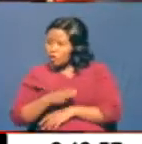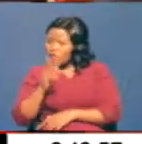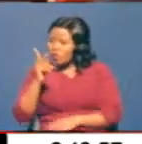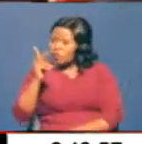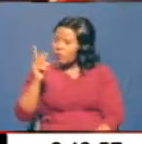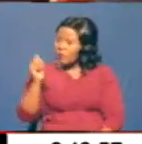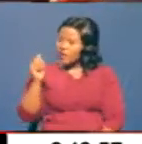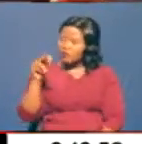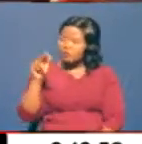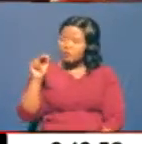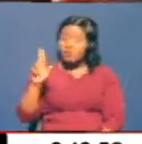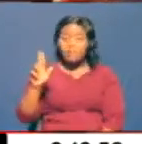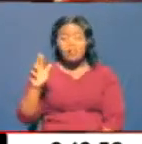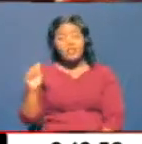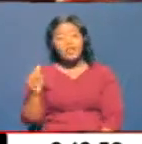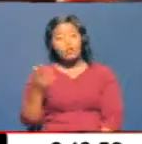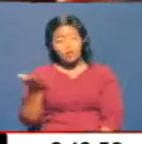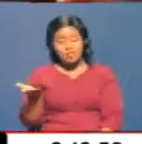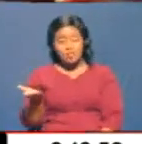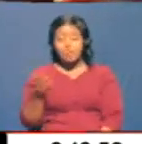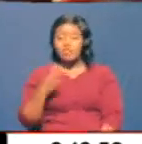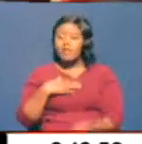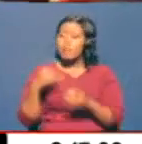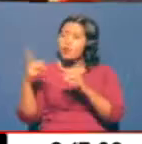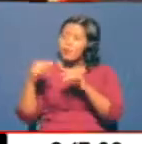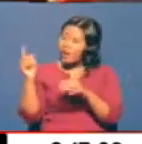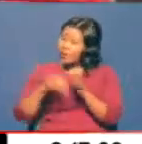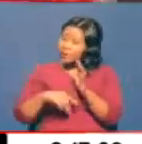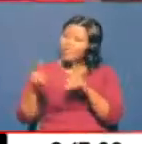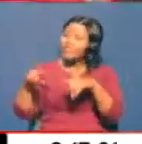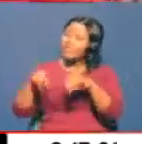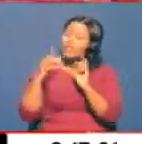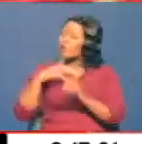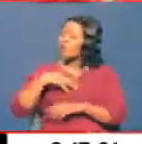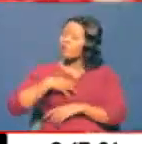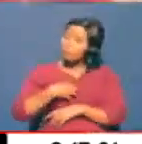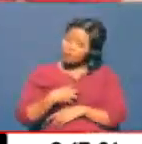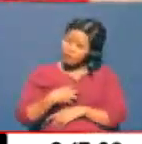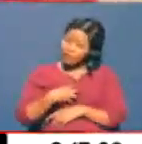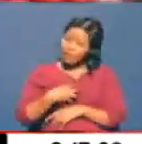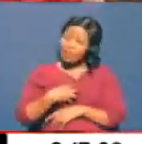Nimwambie nini? Nimwambie apumzike.